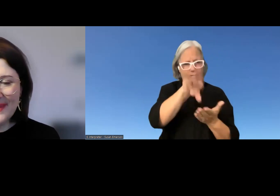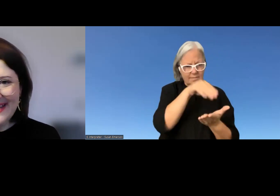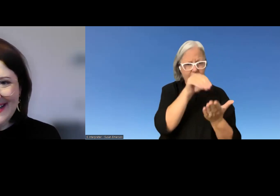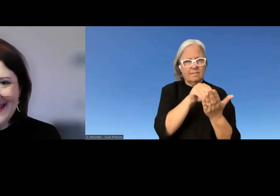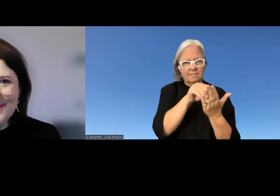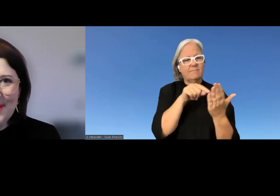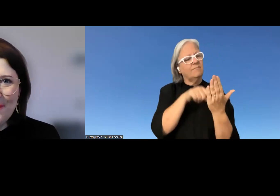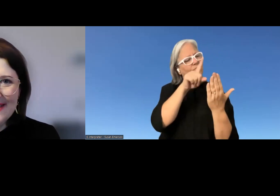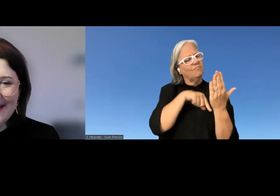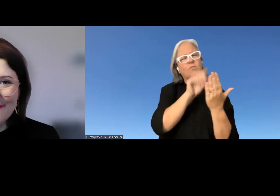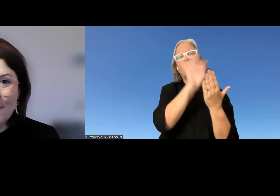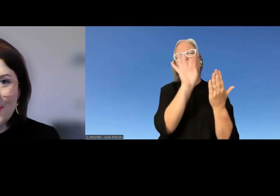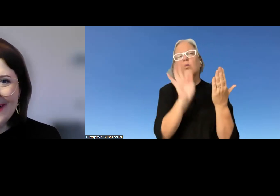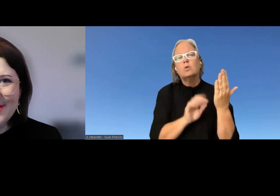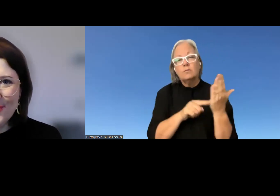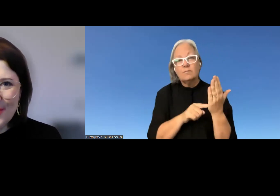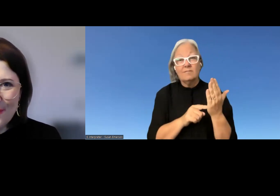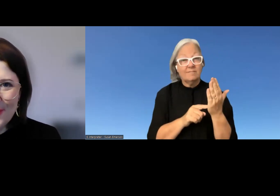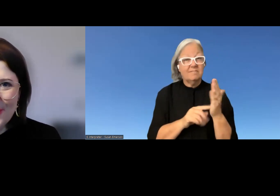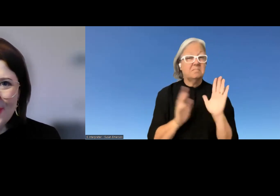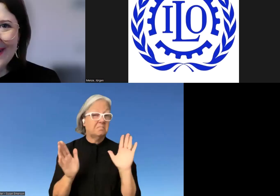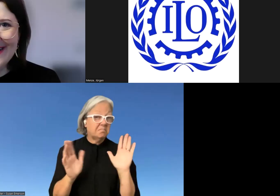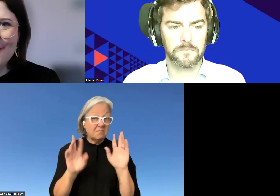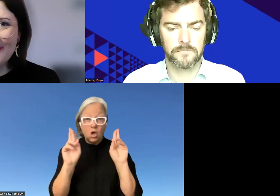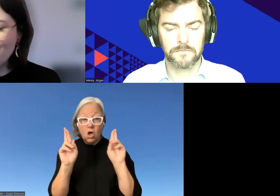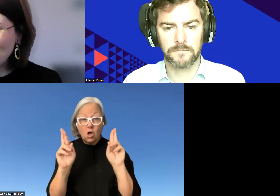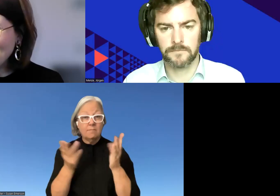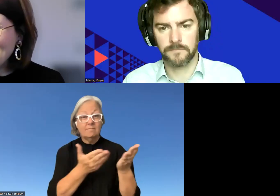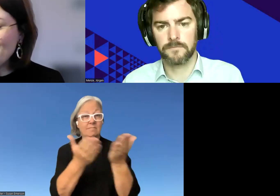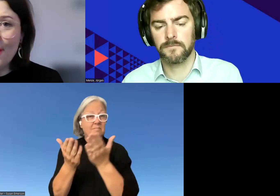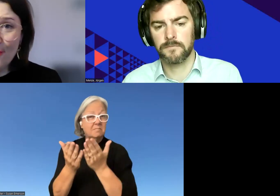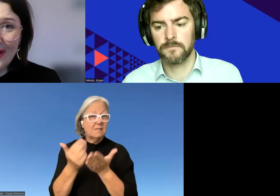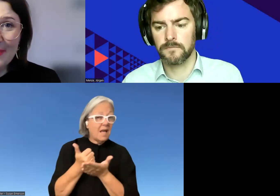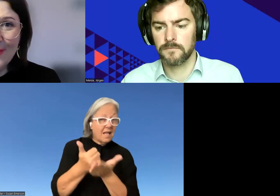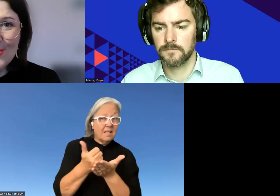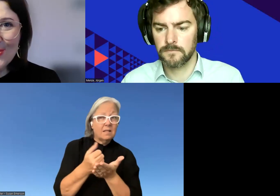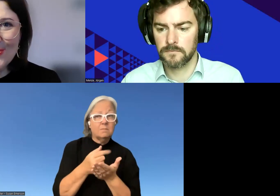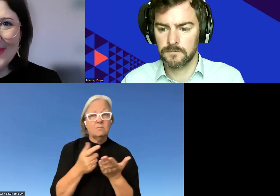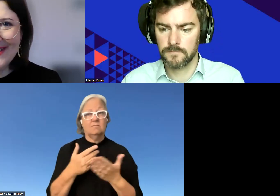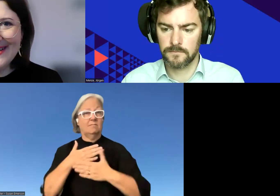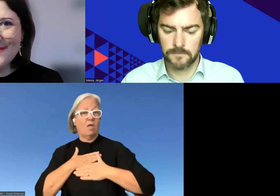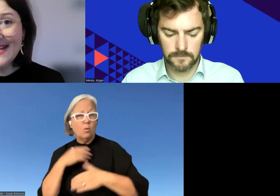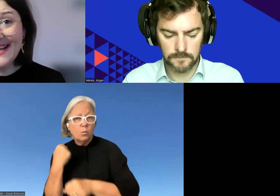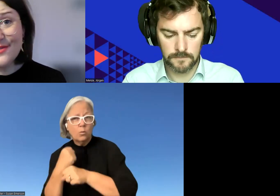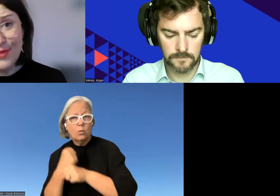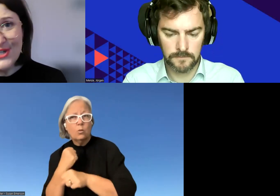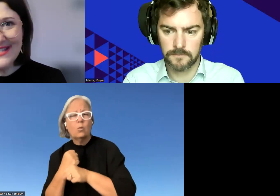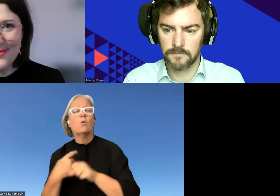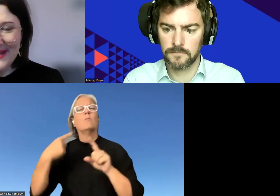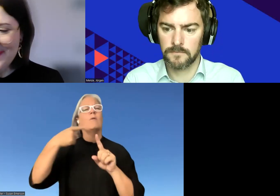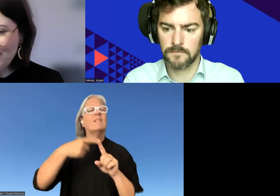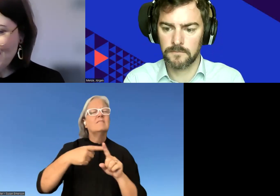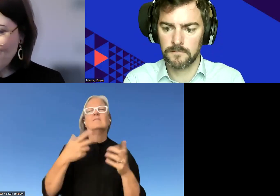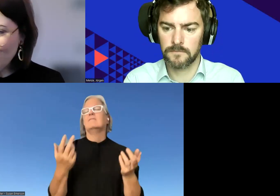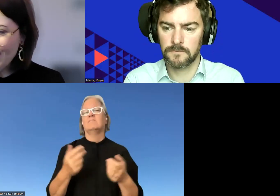platform. So I hope this gave everyone a short overview of our work, but also of the kind of project